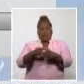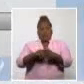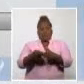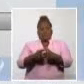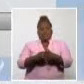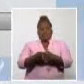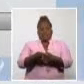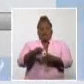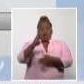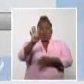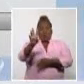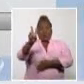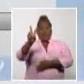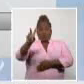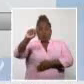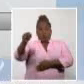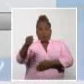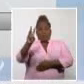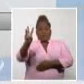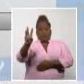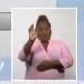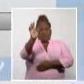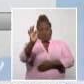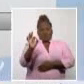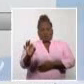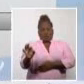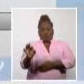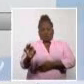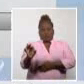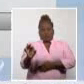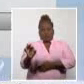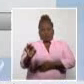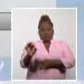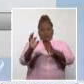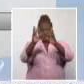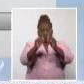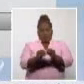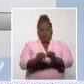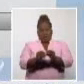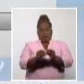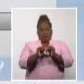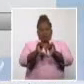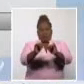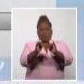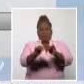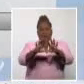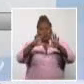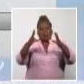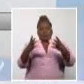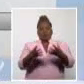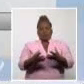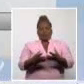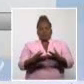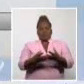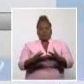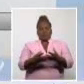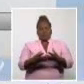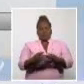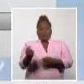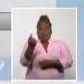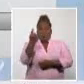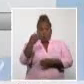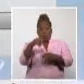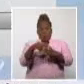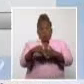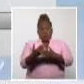1,434,136 confirmed cases, representing 42.3% of the total reported in